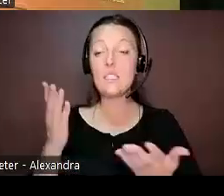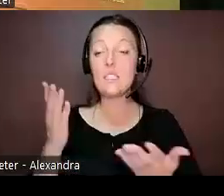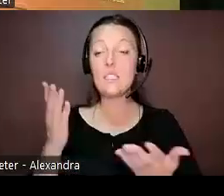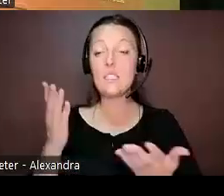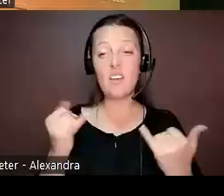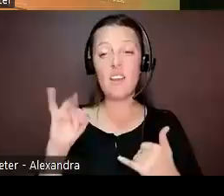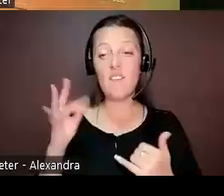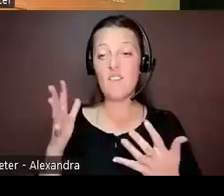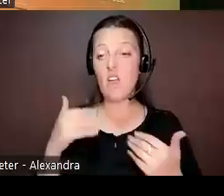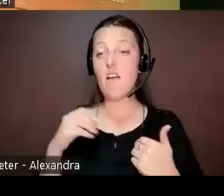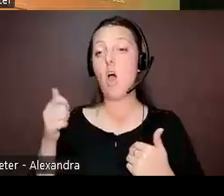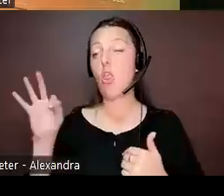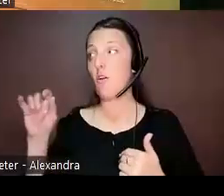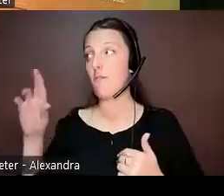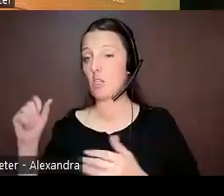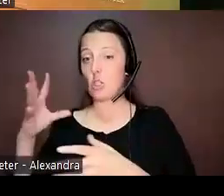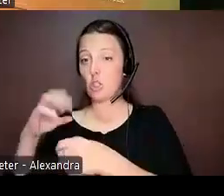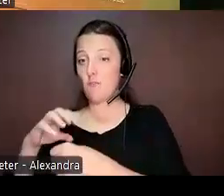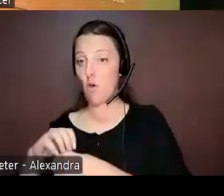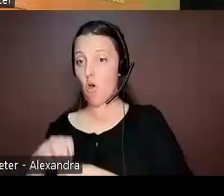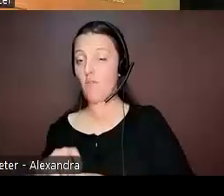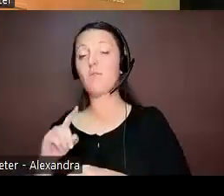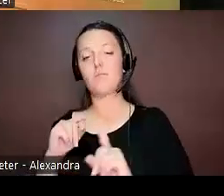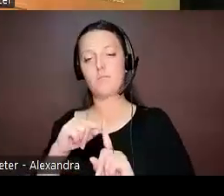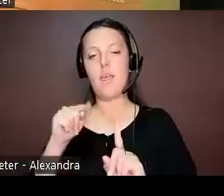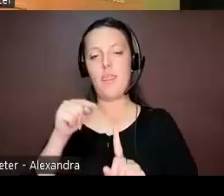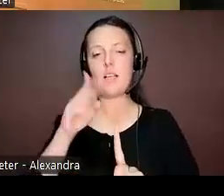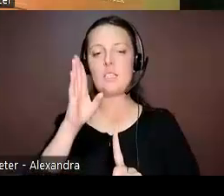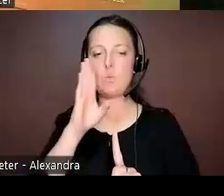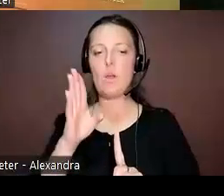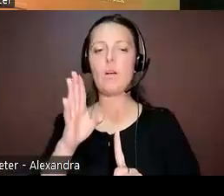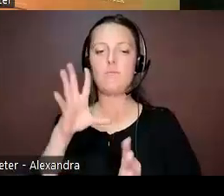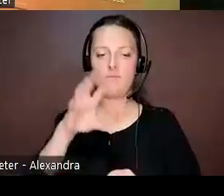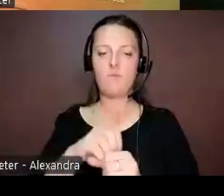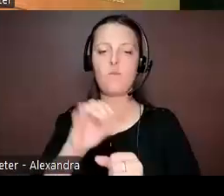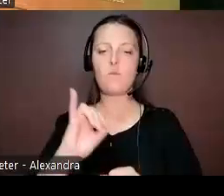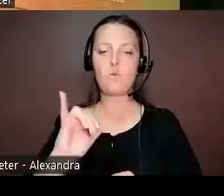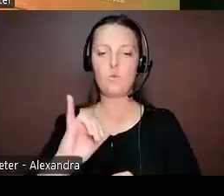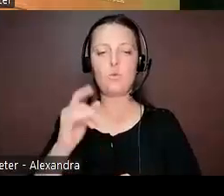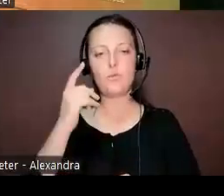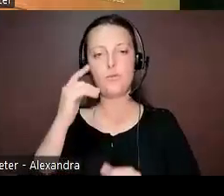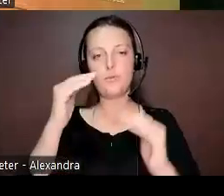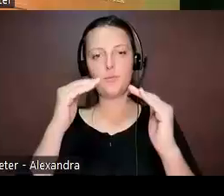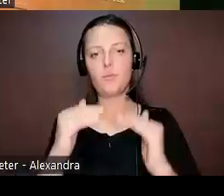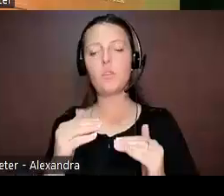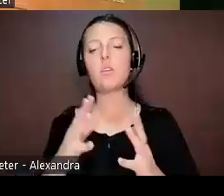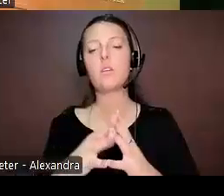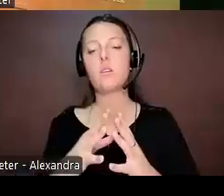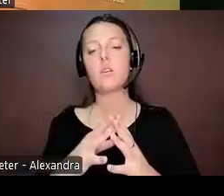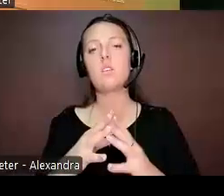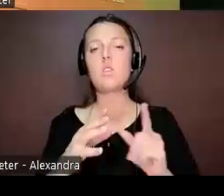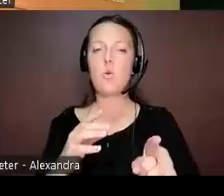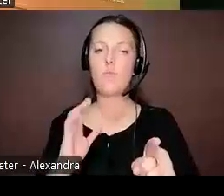well. And there is also sort of this finding that we don't know what to make out of it because our sample was too